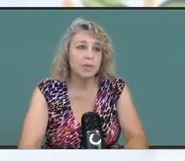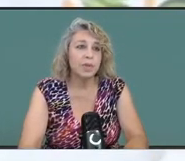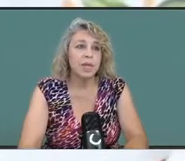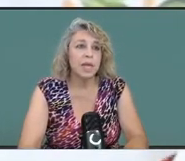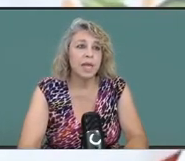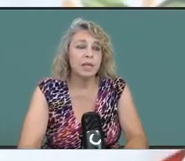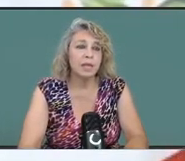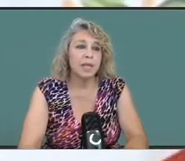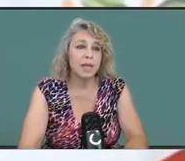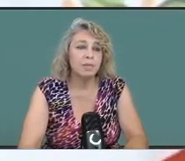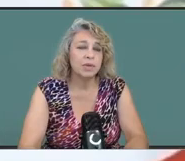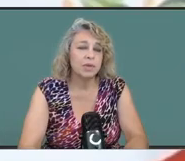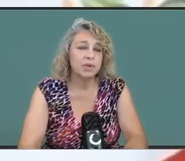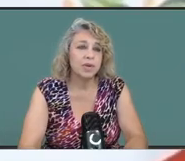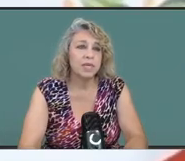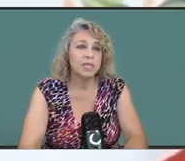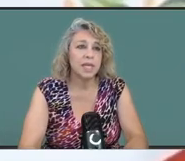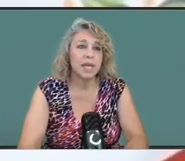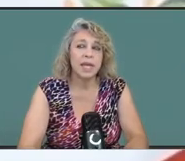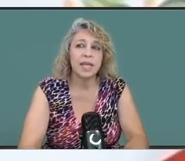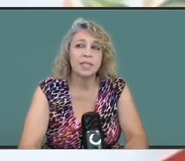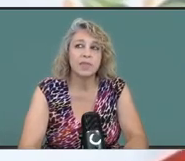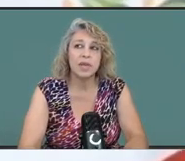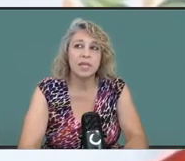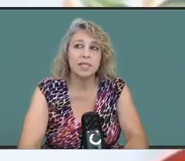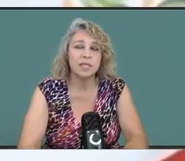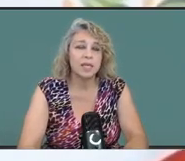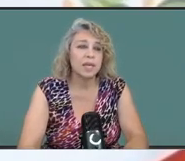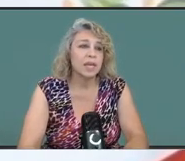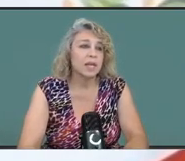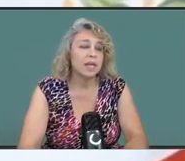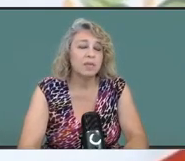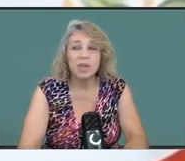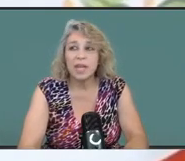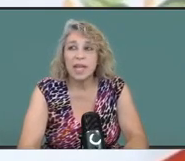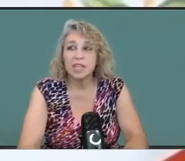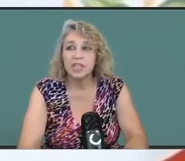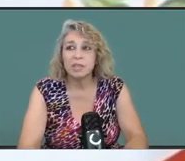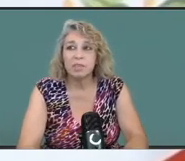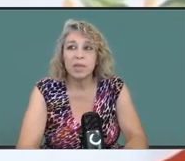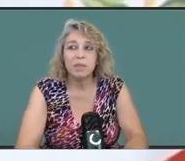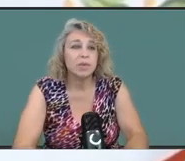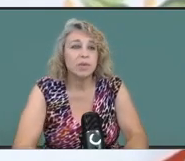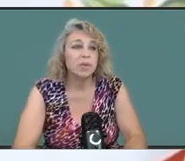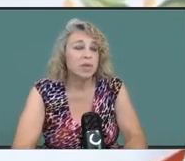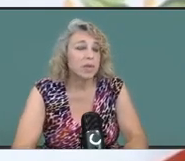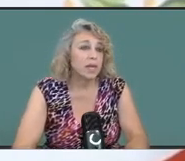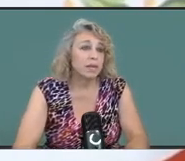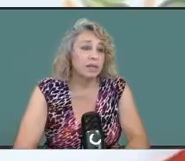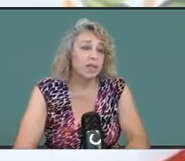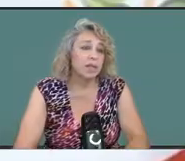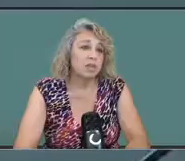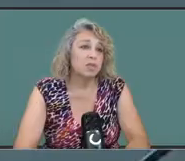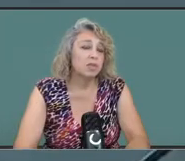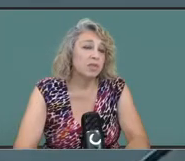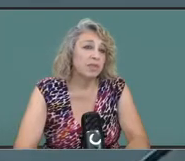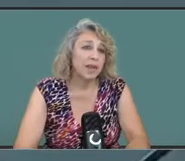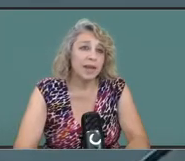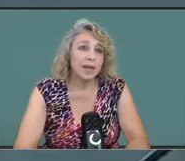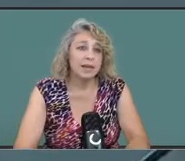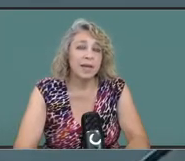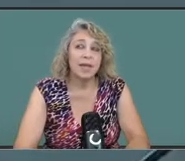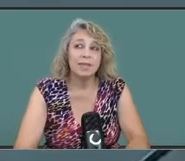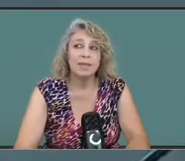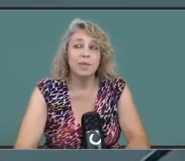people and the laboratories and x-rays, community action people, the youth of